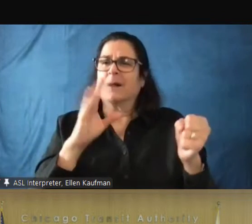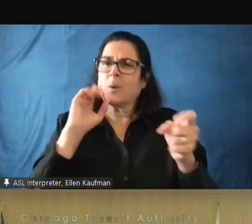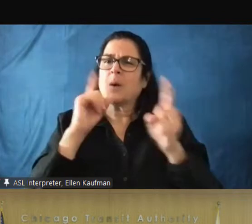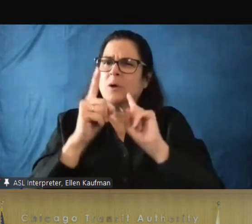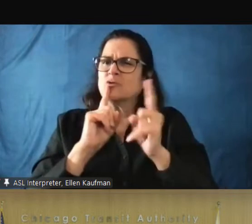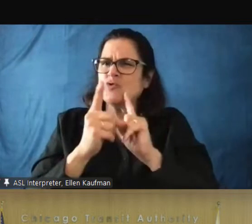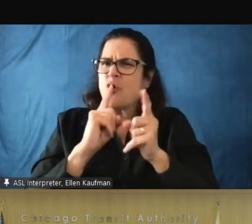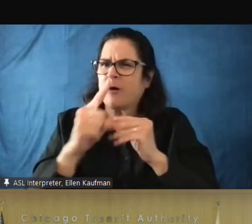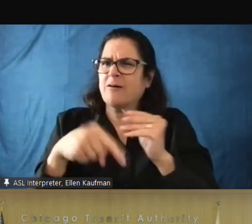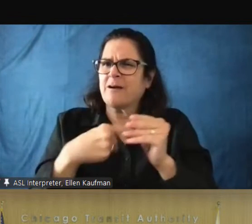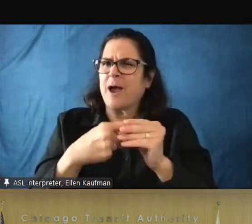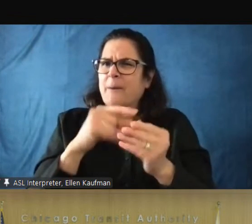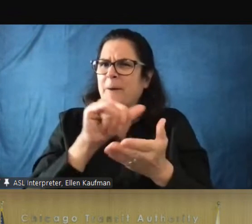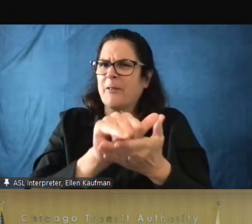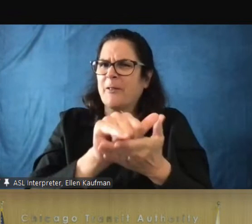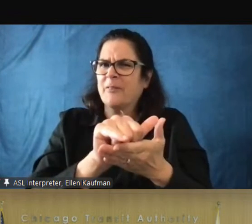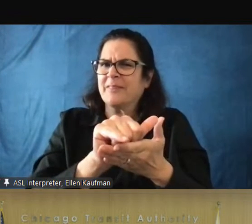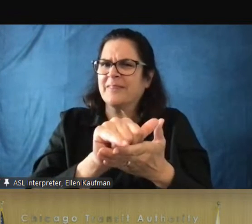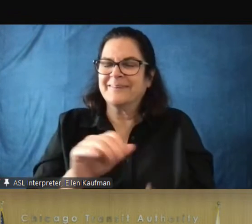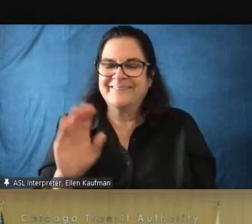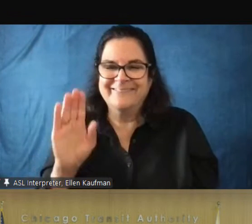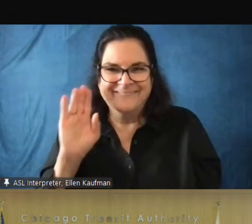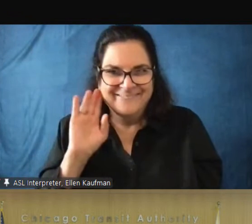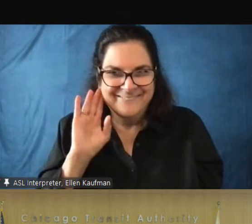Out of that conversation.